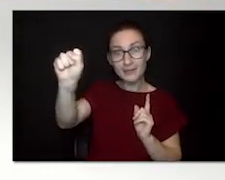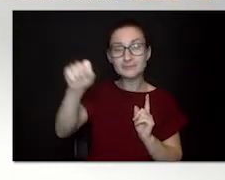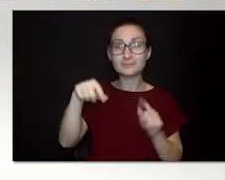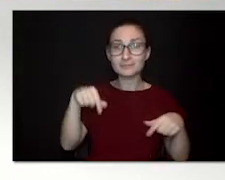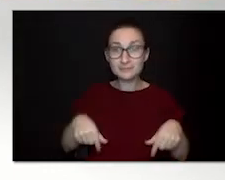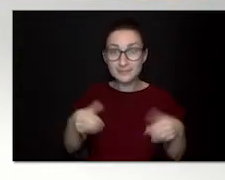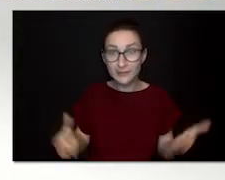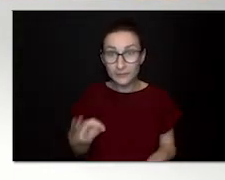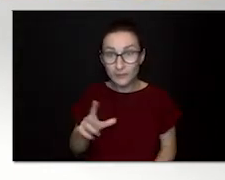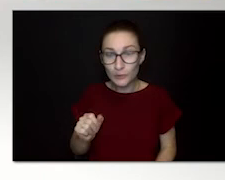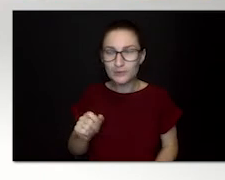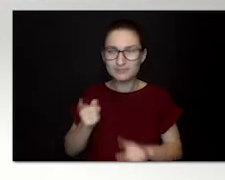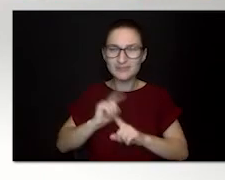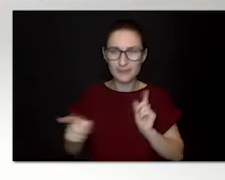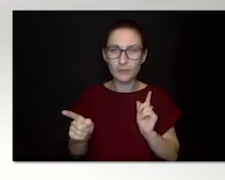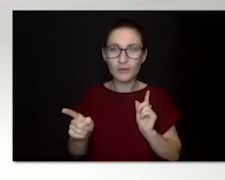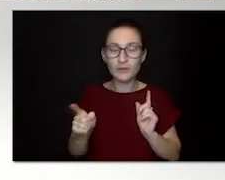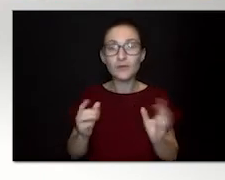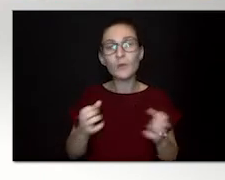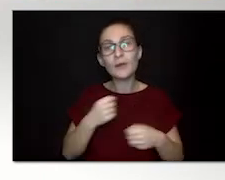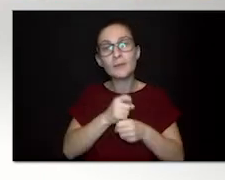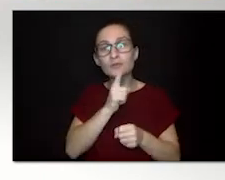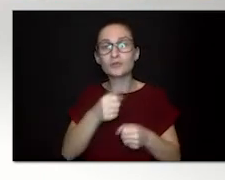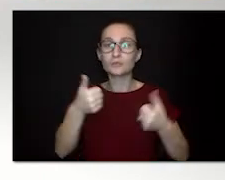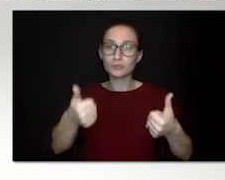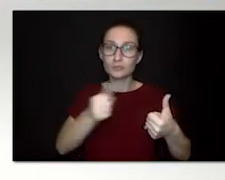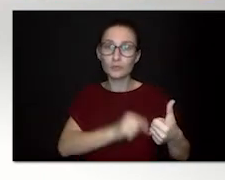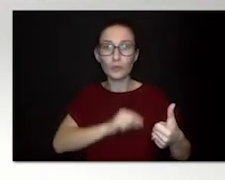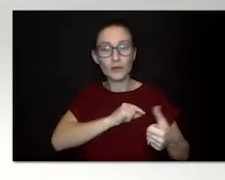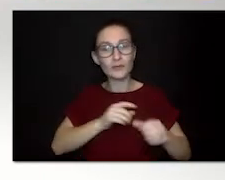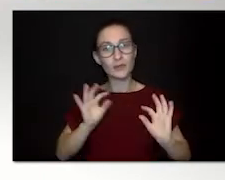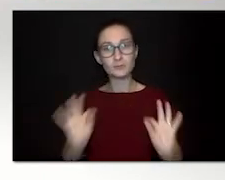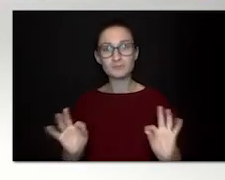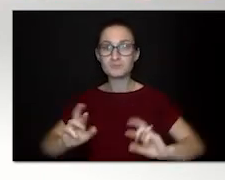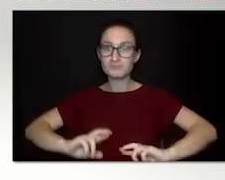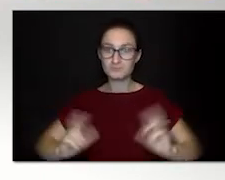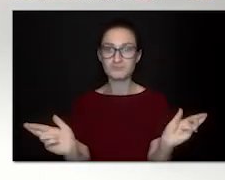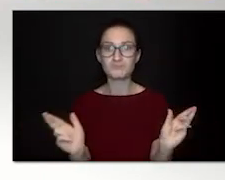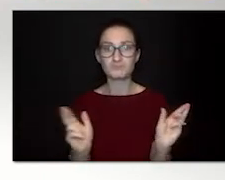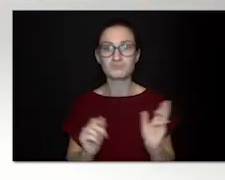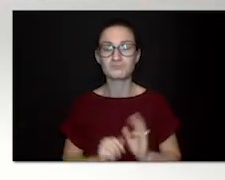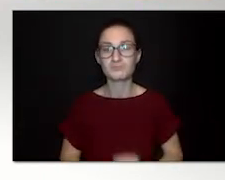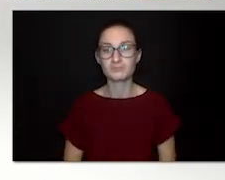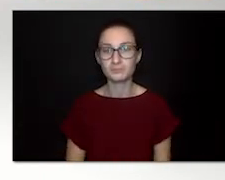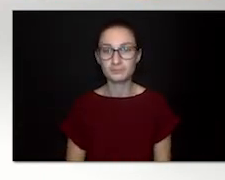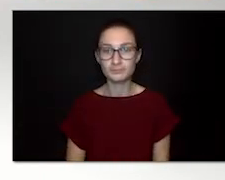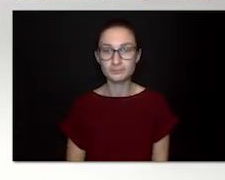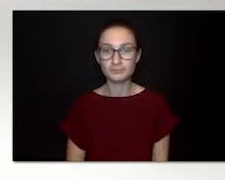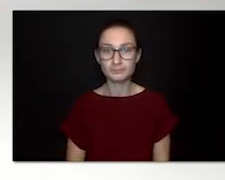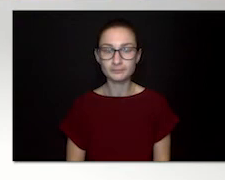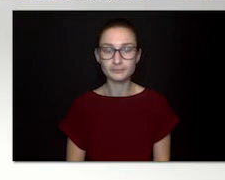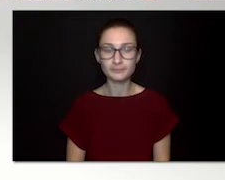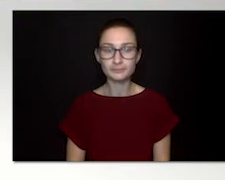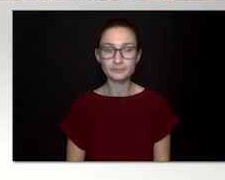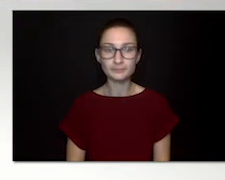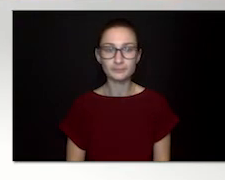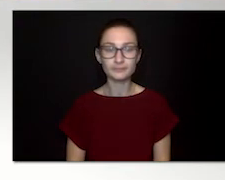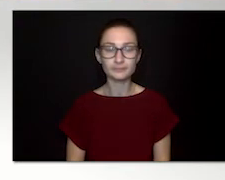and regulations, and we want to make sure, since we are appointing you as guardian, that you know exactly what your rights and responsibilities